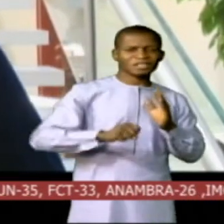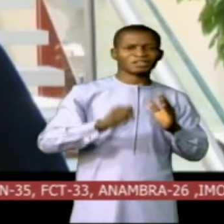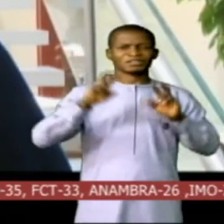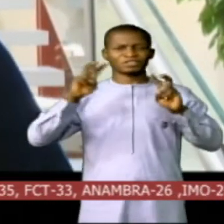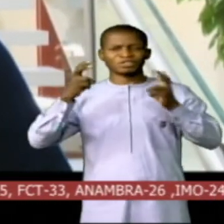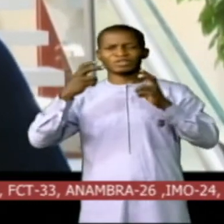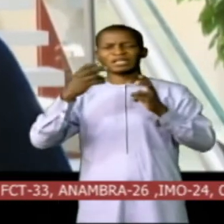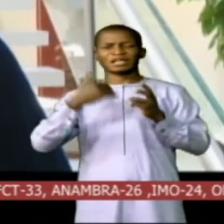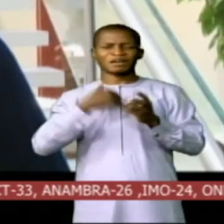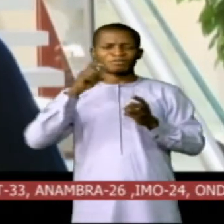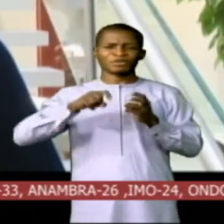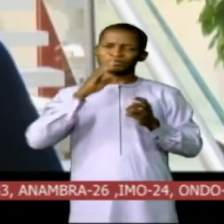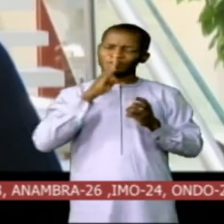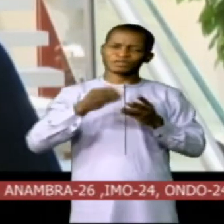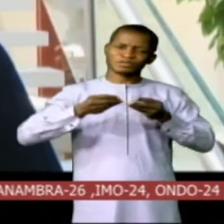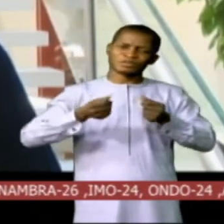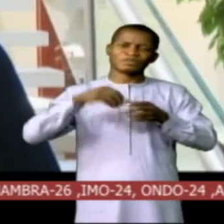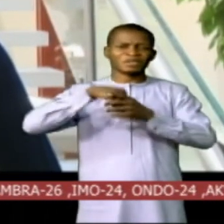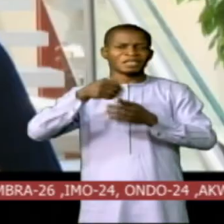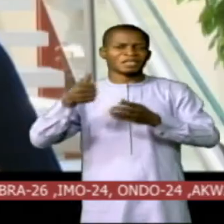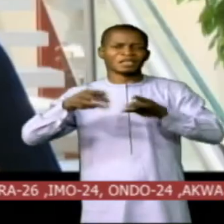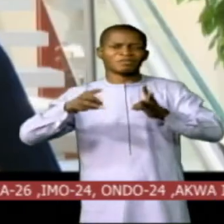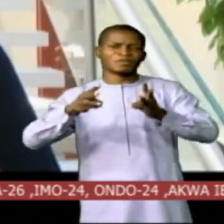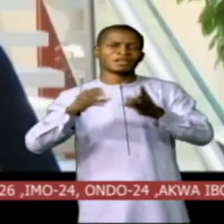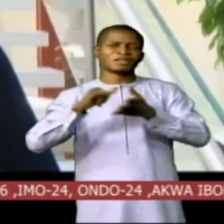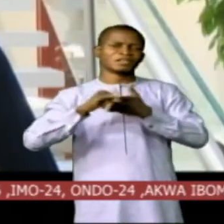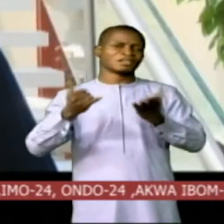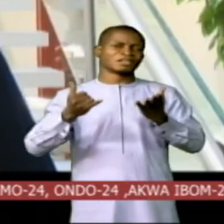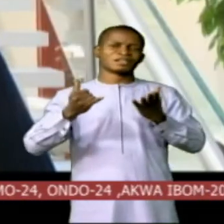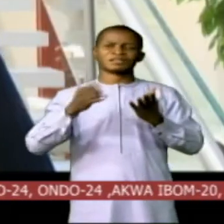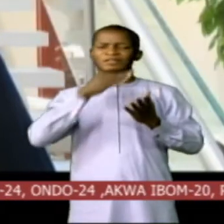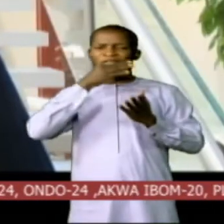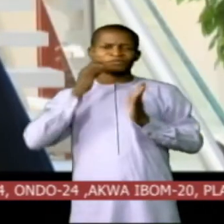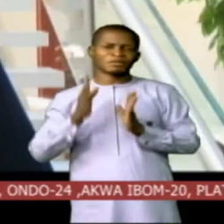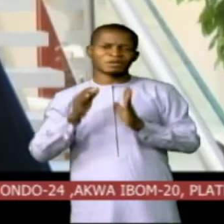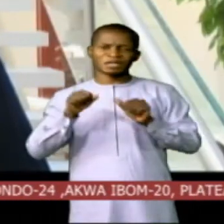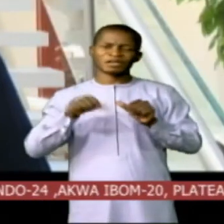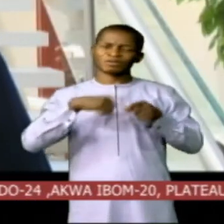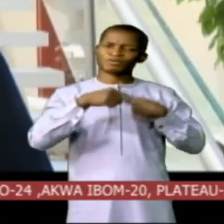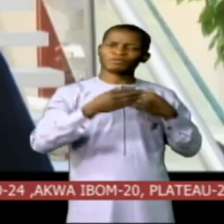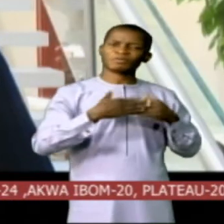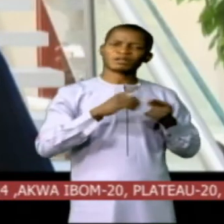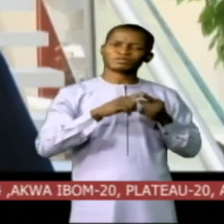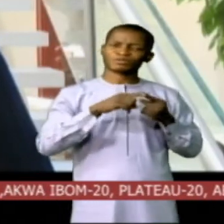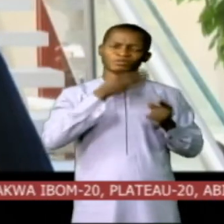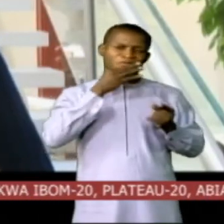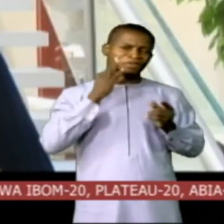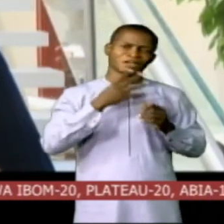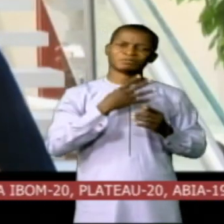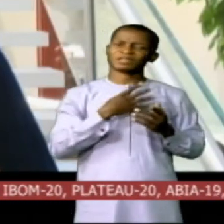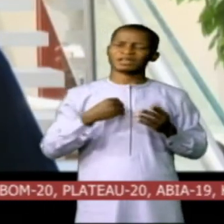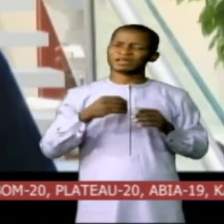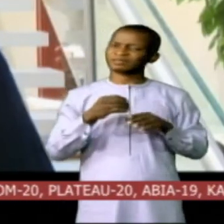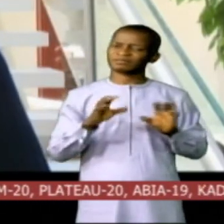addressed in the way that farmers should be able to farm, and